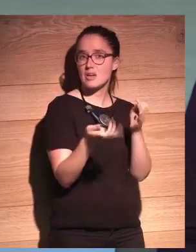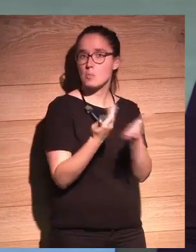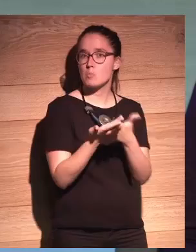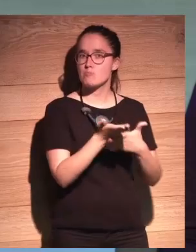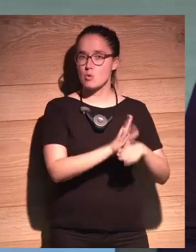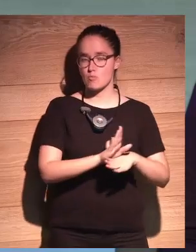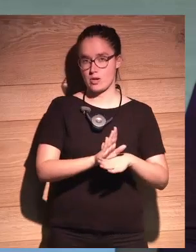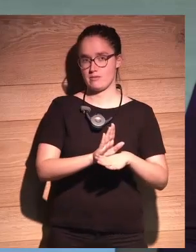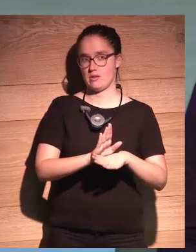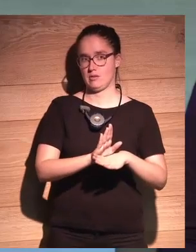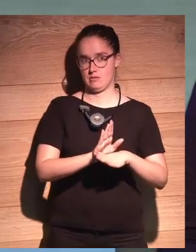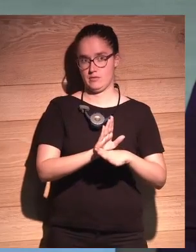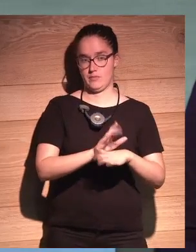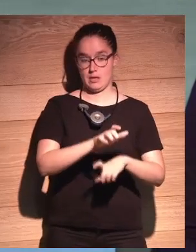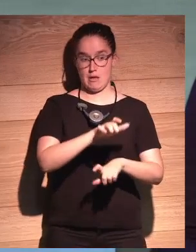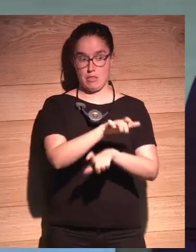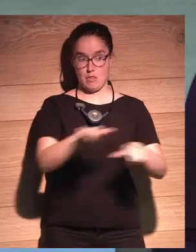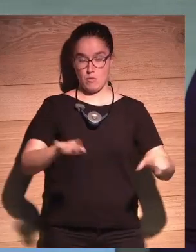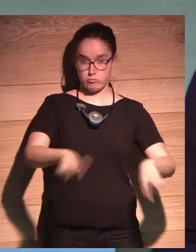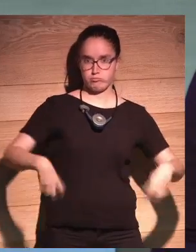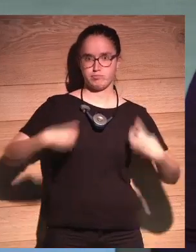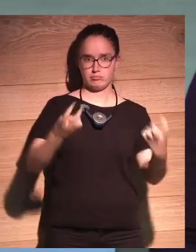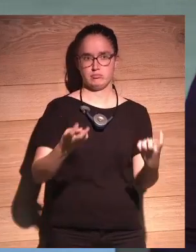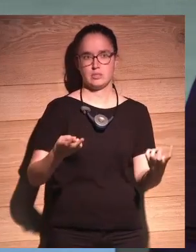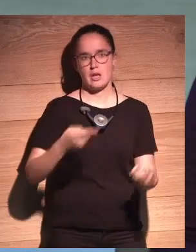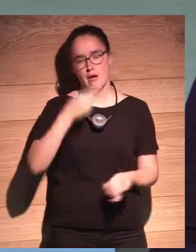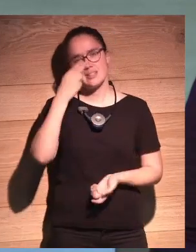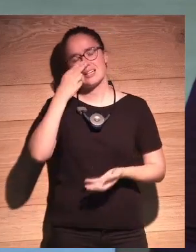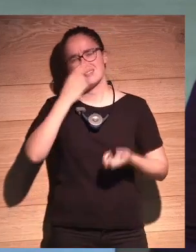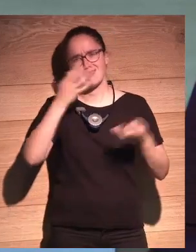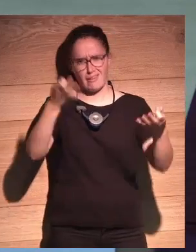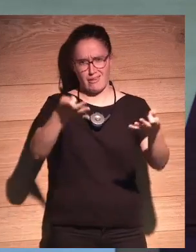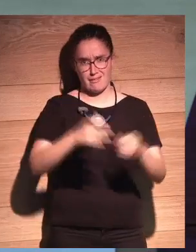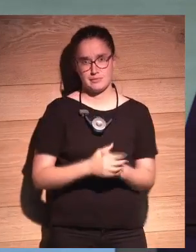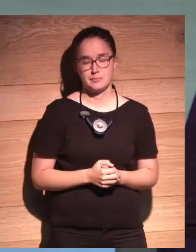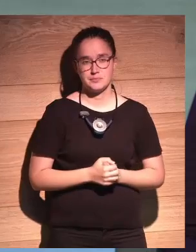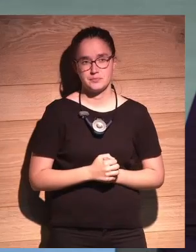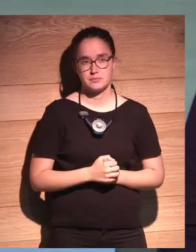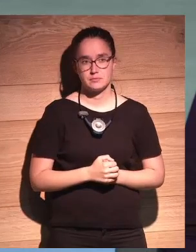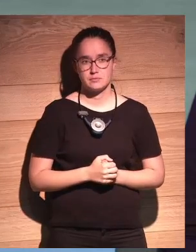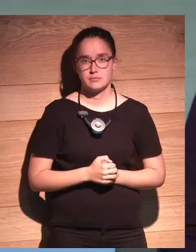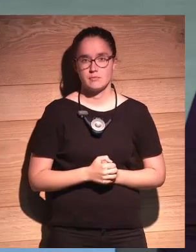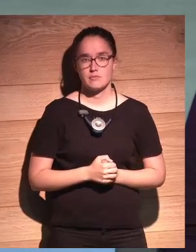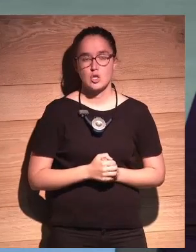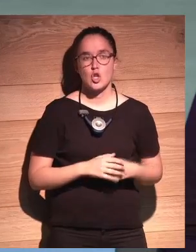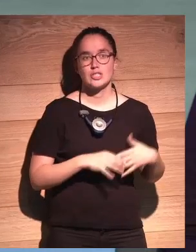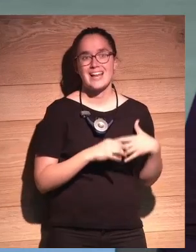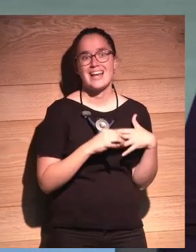artists to be able to generate new proposals for the cities.